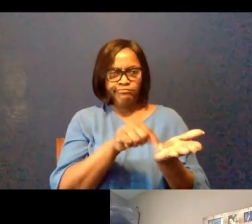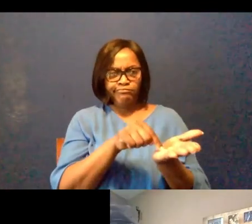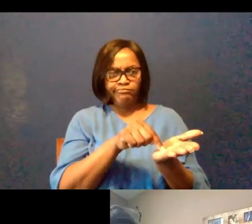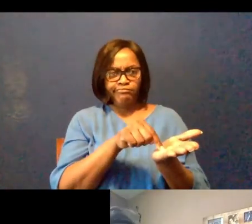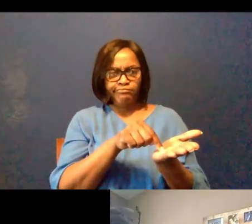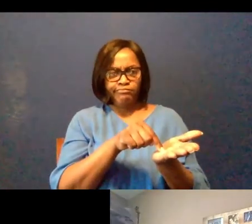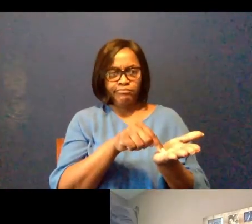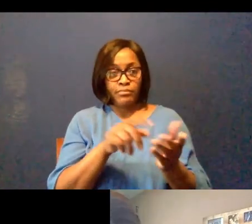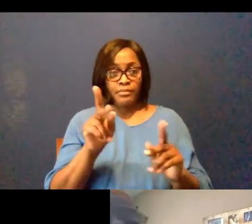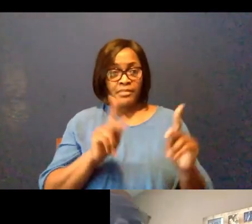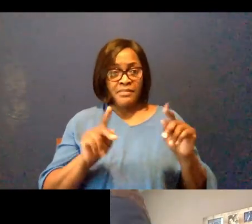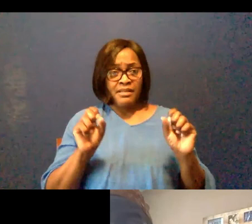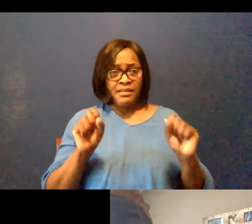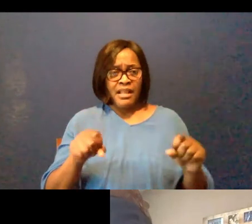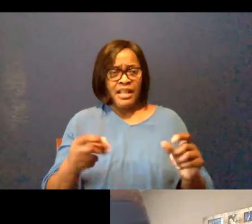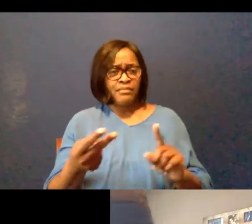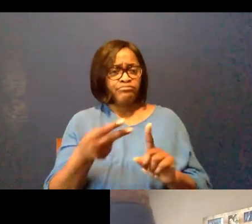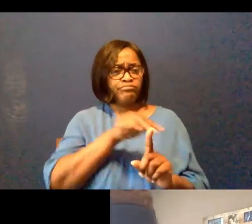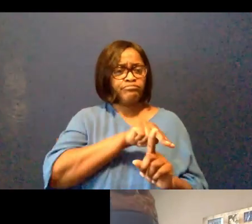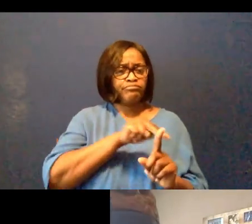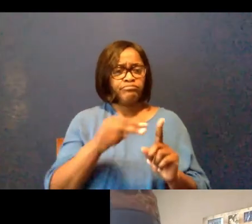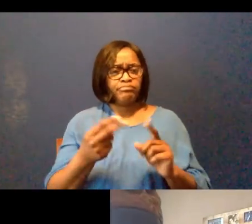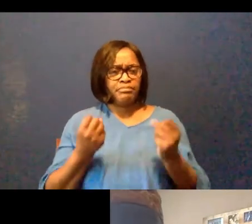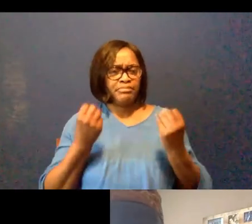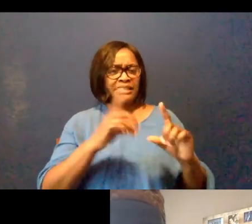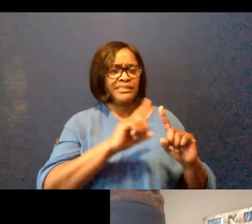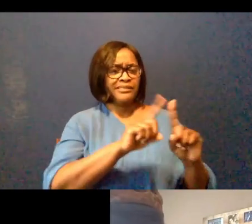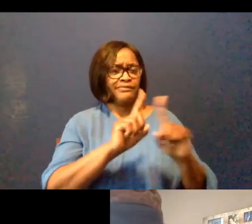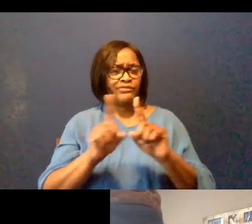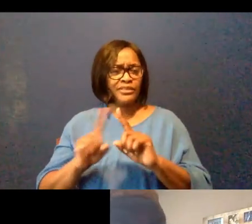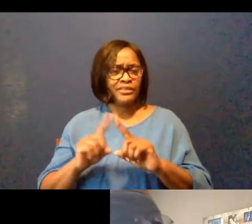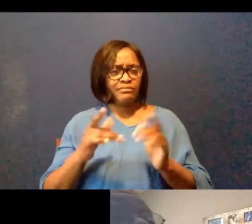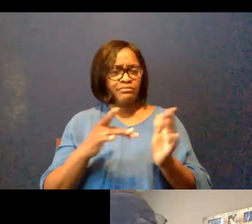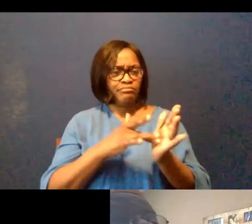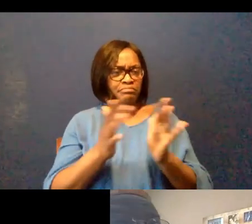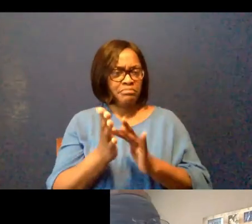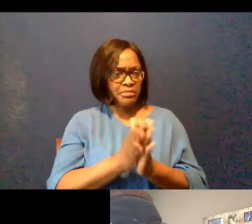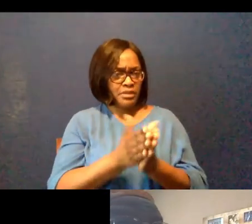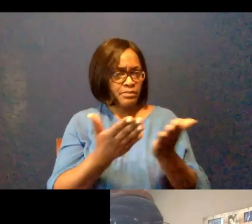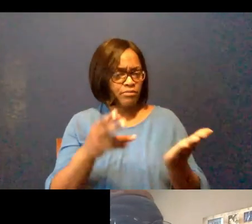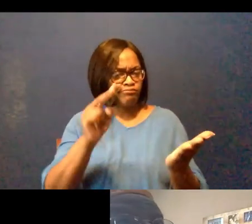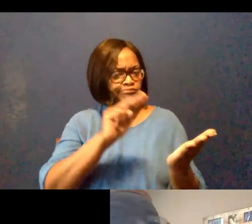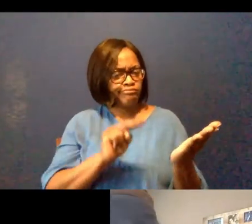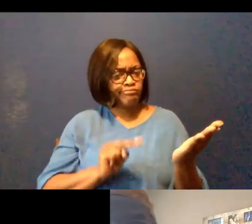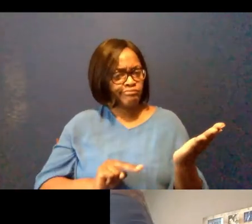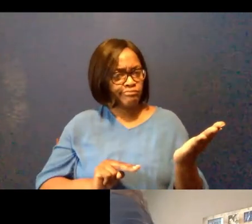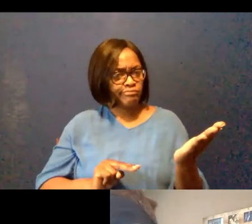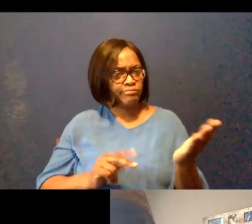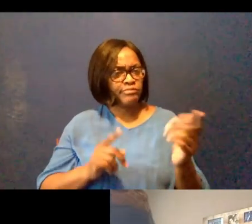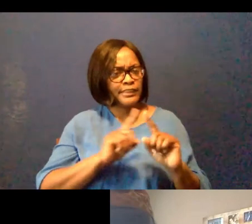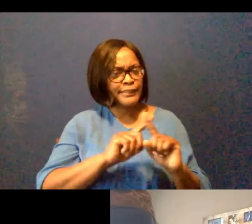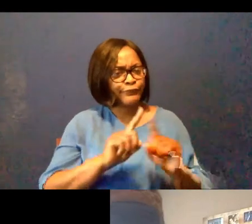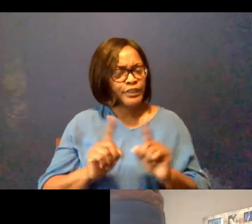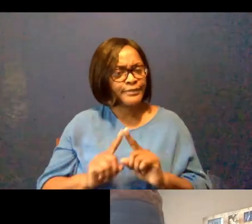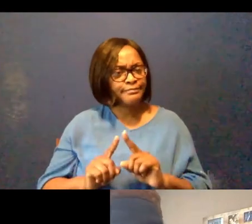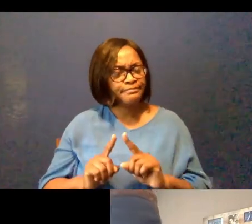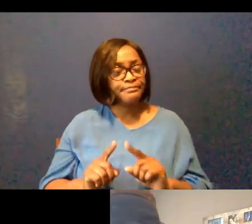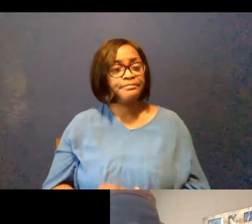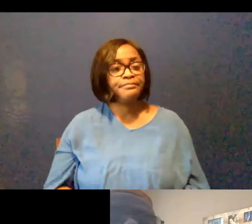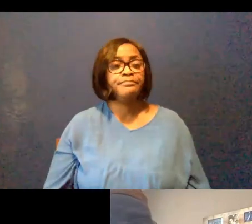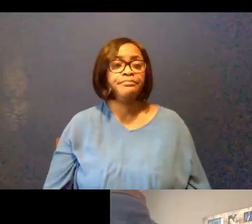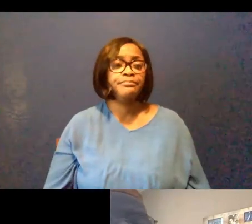Steve Anderson, and he is a 57-year-old white man with cerebral palsy, and he said that he has